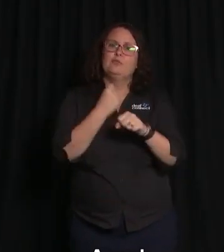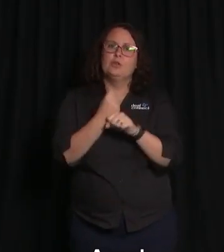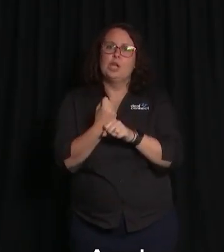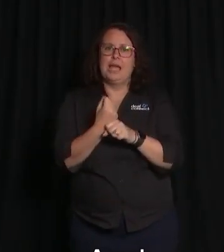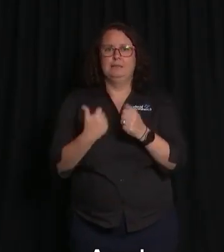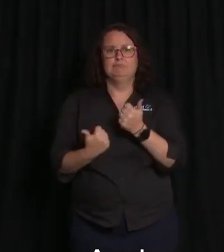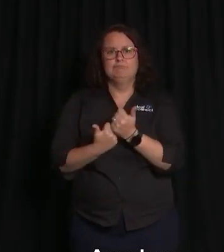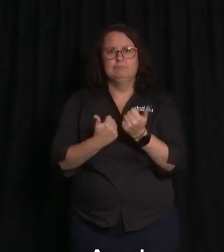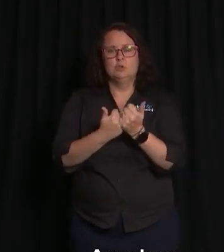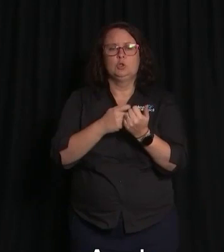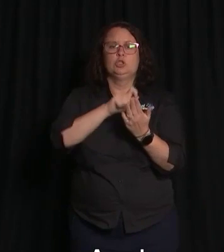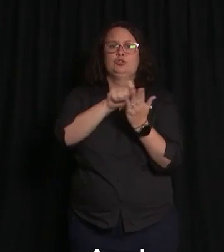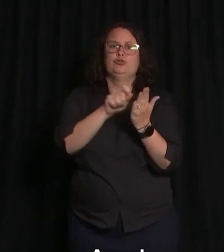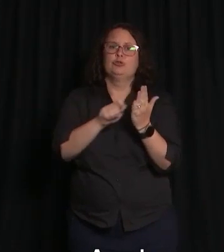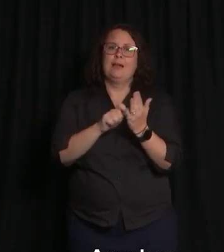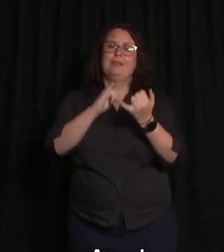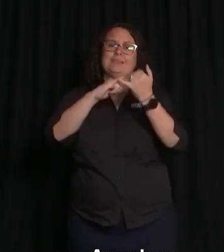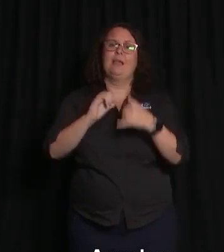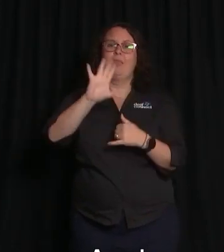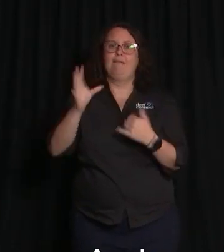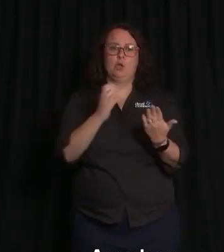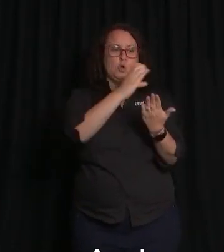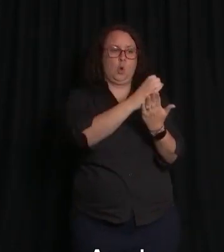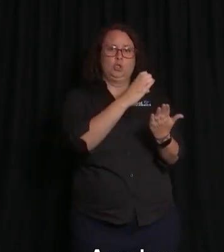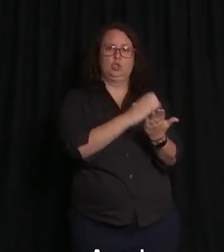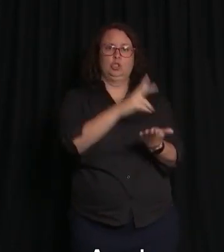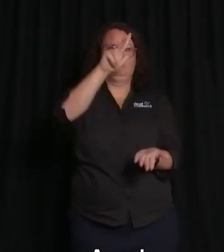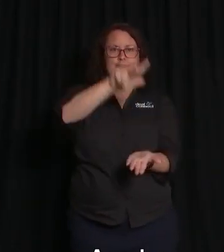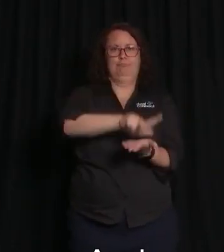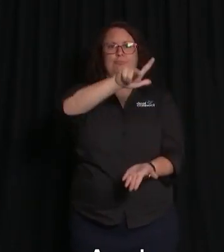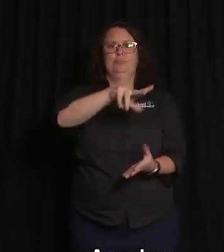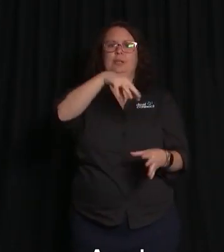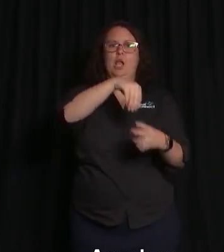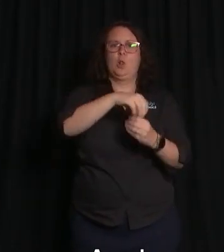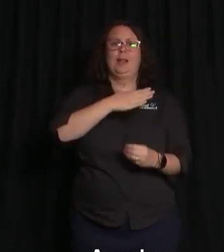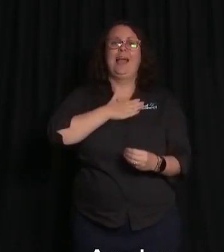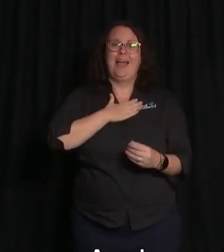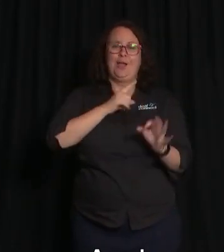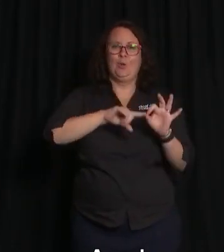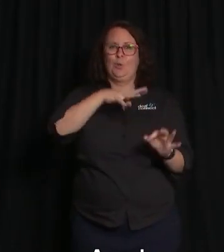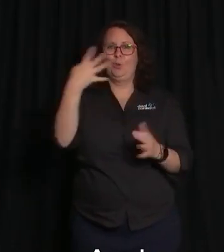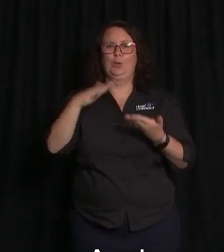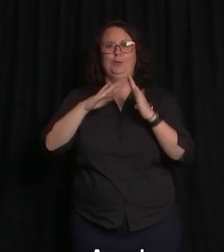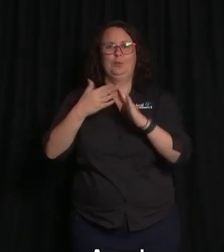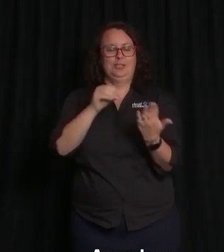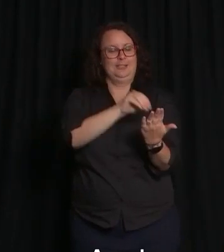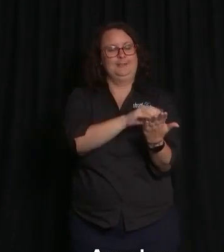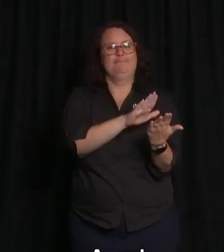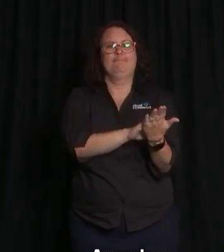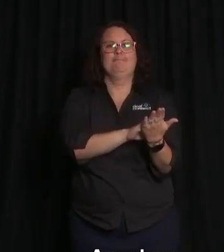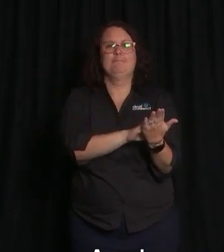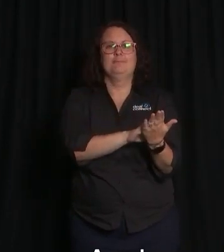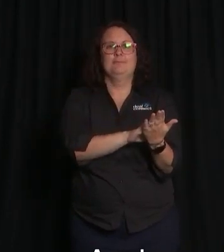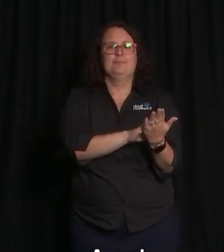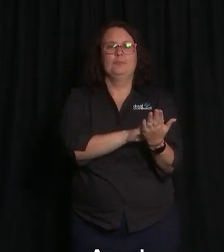to the drafting of the South African Constitution, which saw the historic inclusion of our communities in that country's founding document. Today,